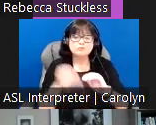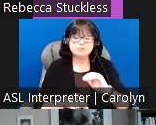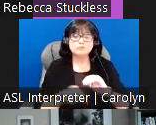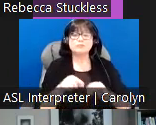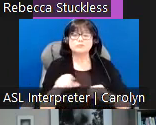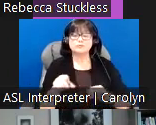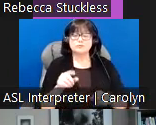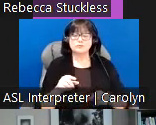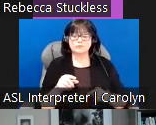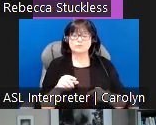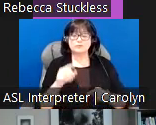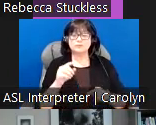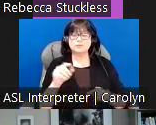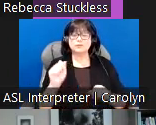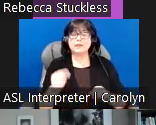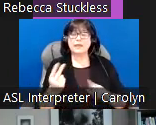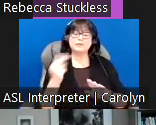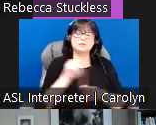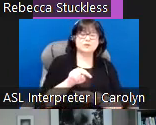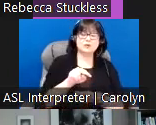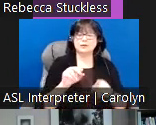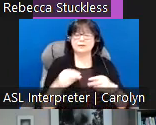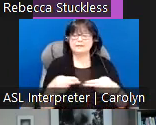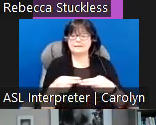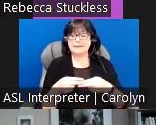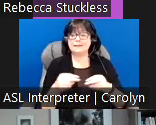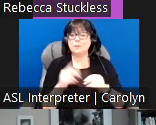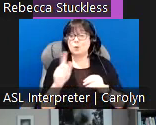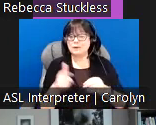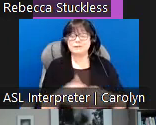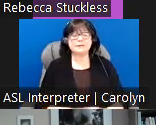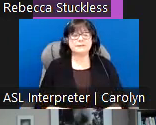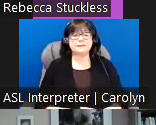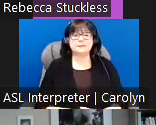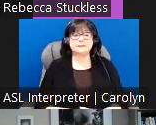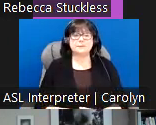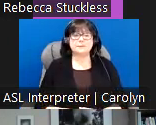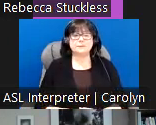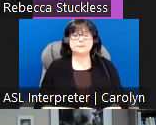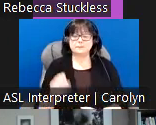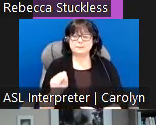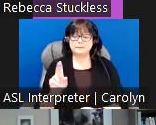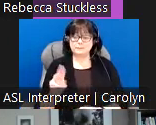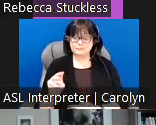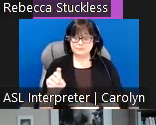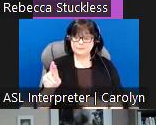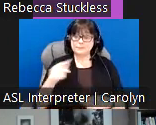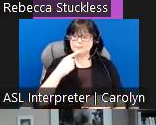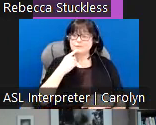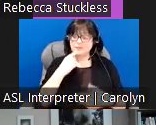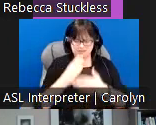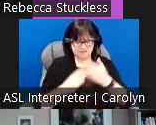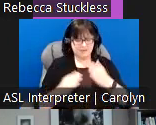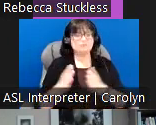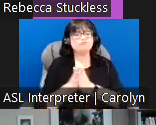the slides, can go back to them. So basically, Summer suggested that there was some interest in understanding what the CAMRA was